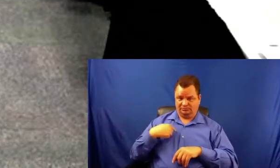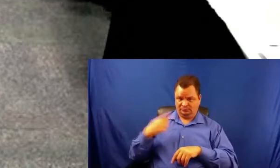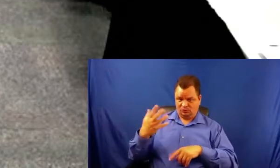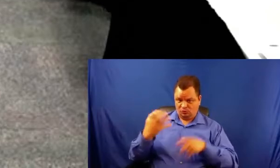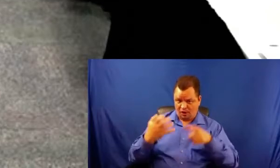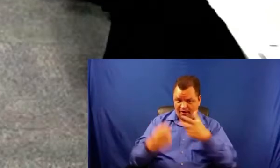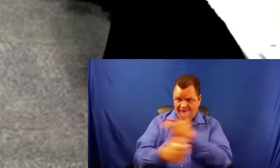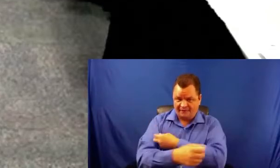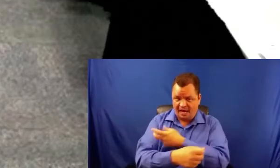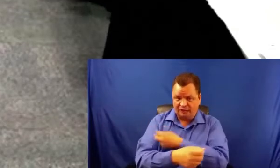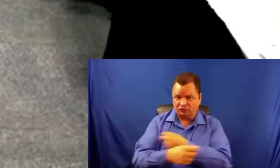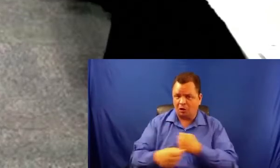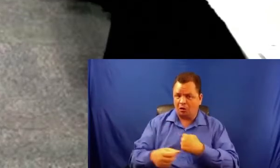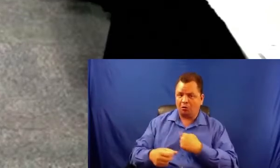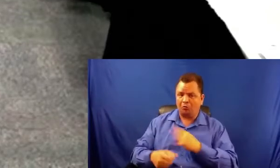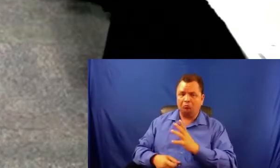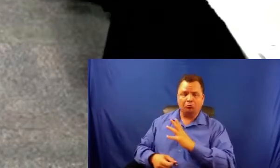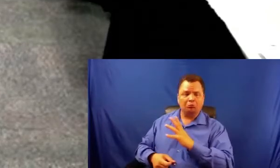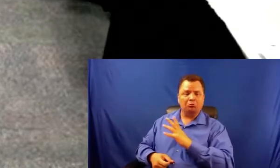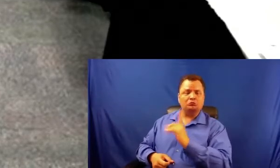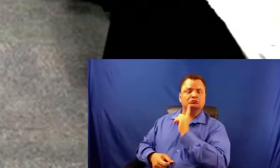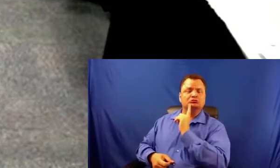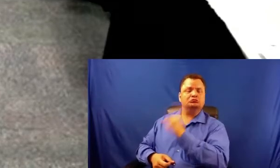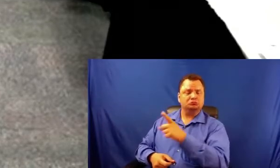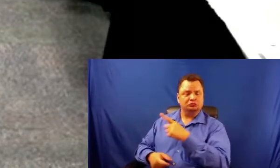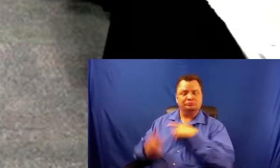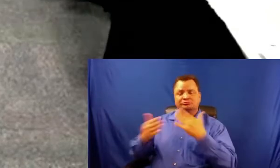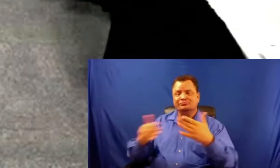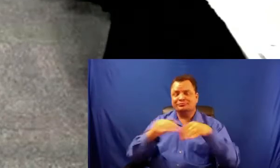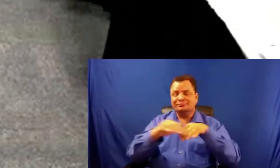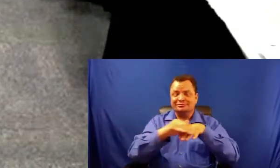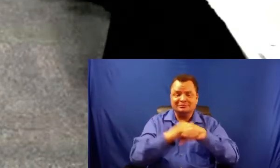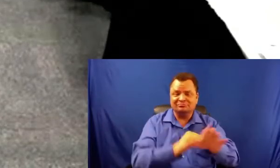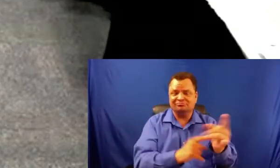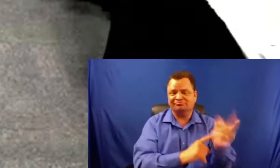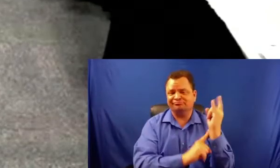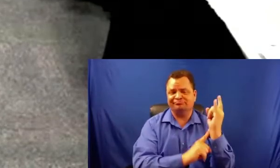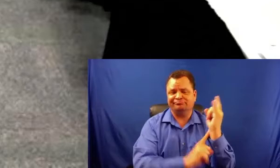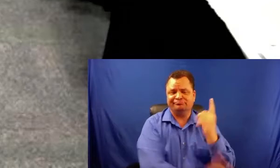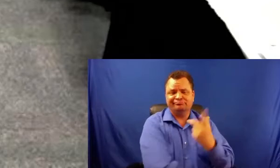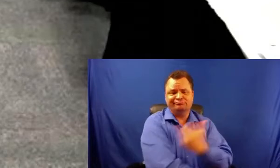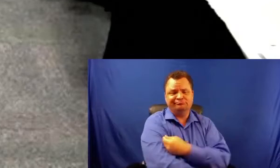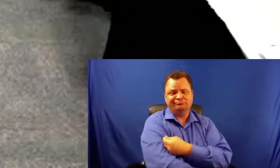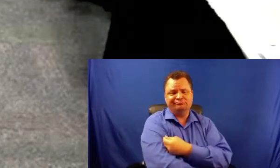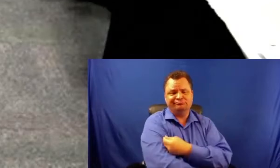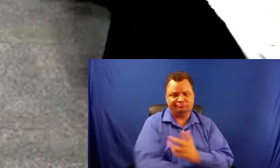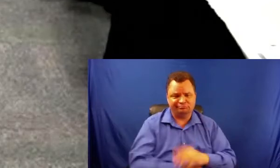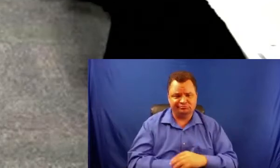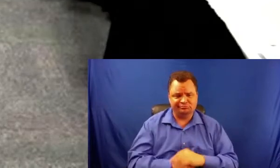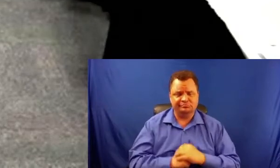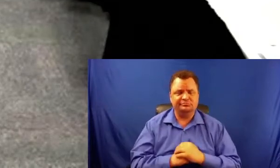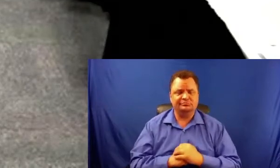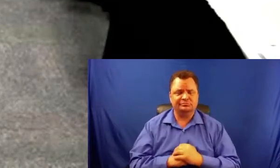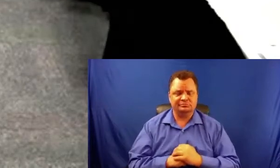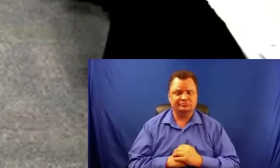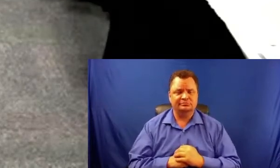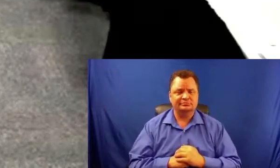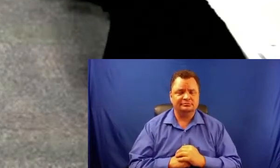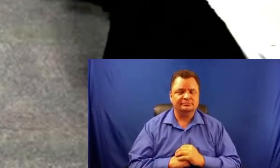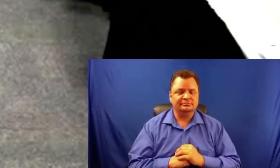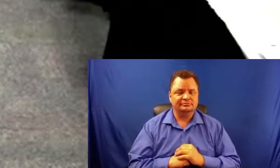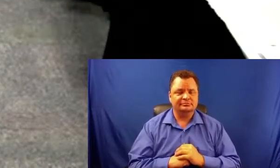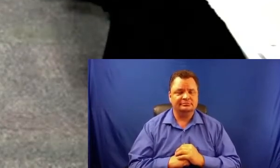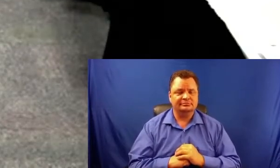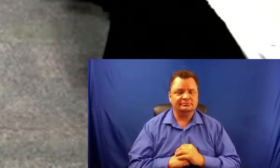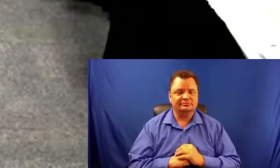sure. I went in the following day, got the vaccine. 6 weeks later, I got the second vaccine. So now I'm